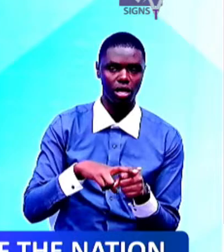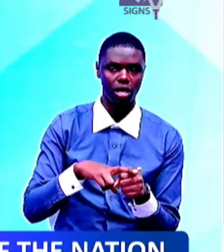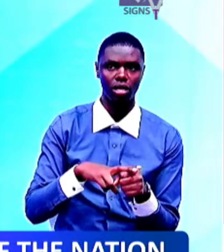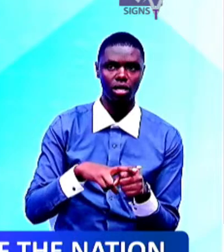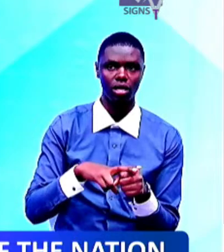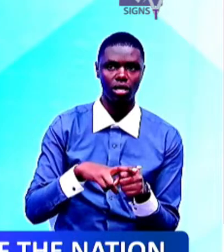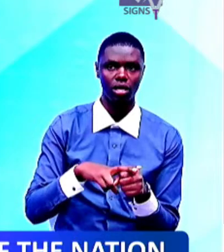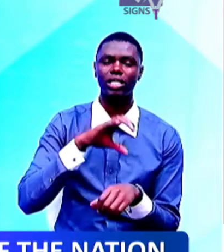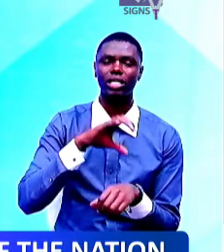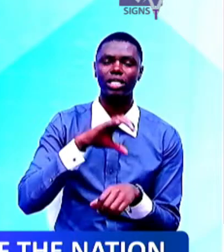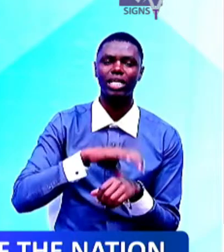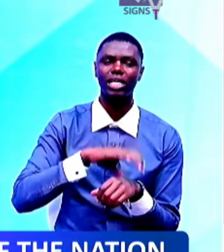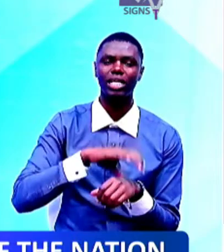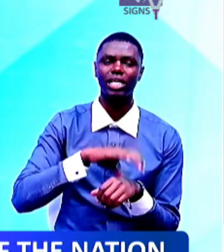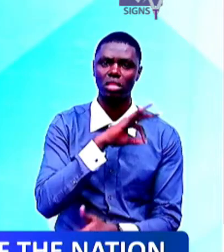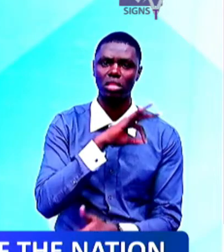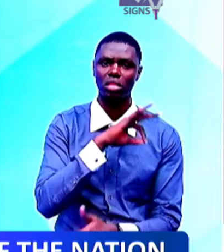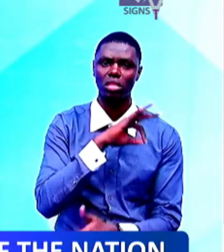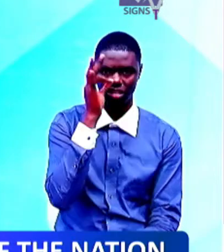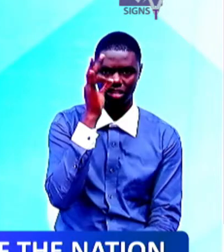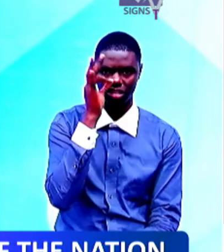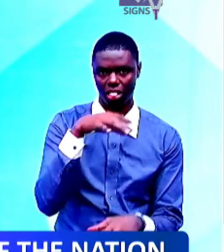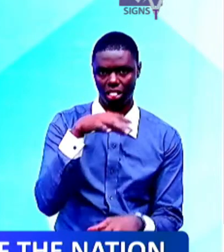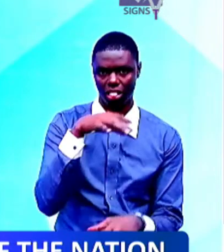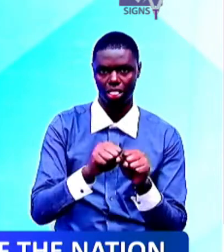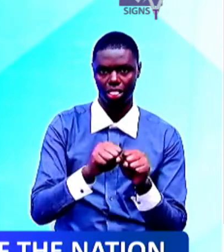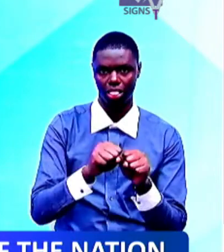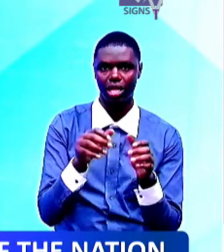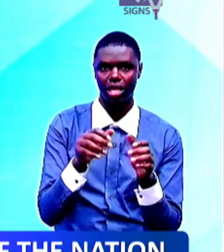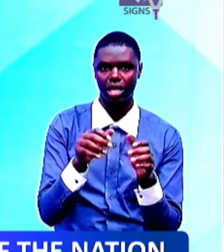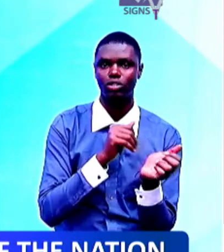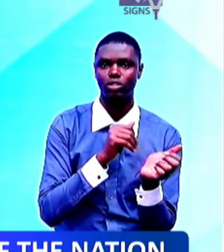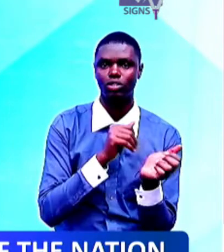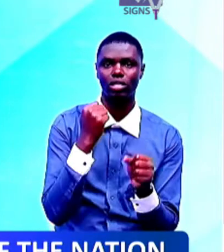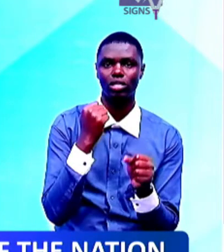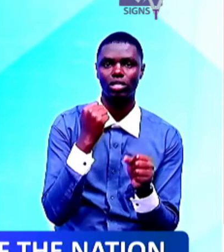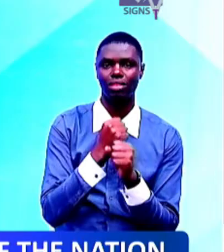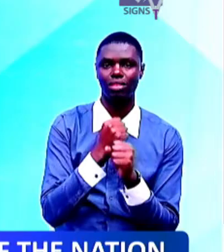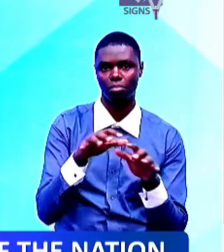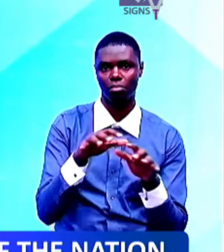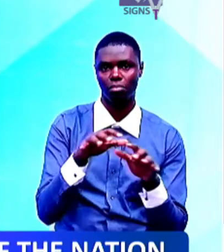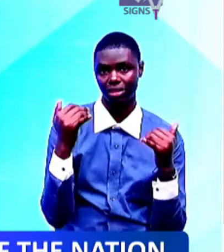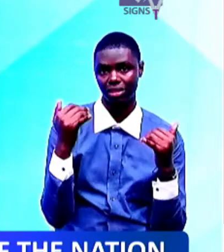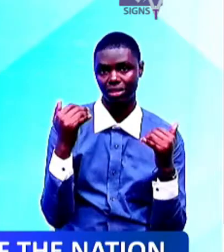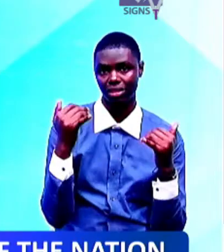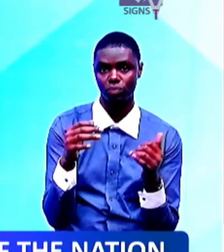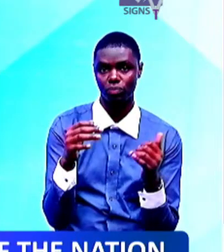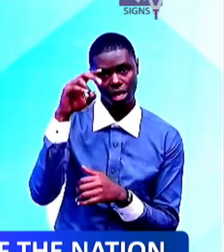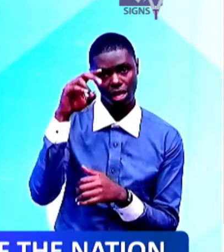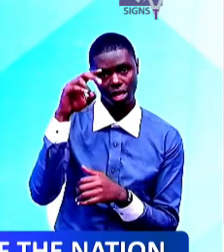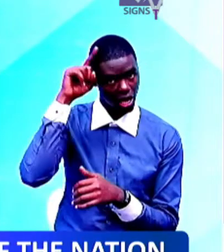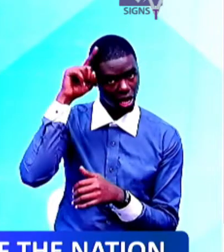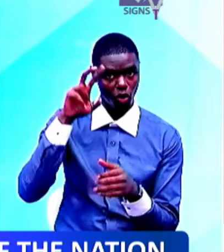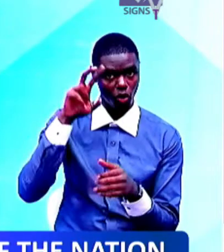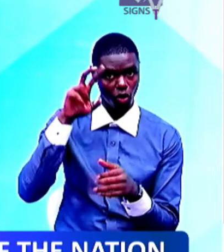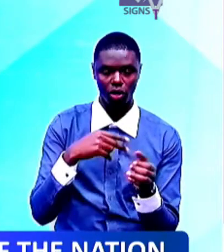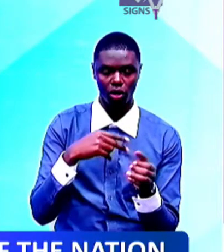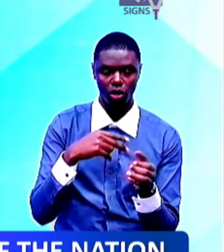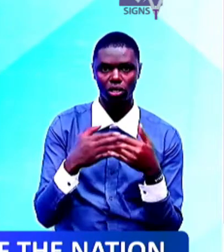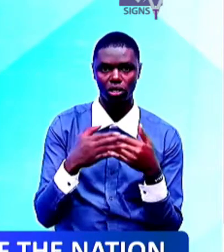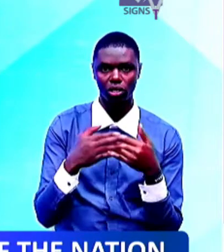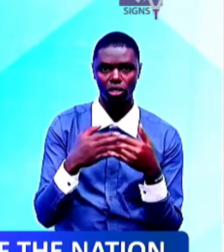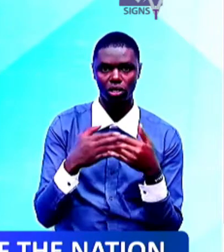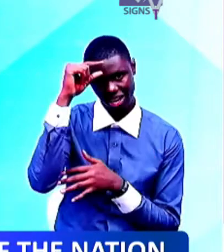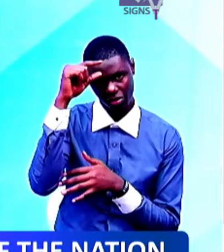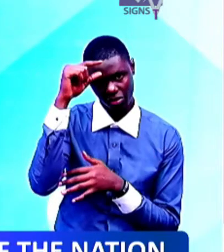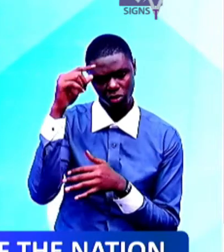the benefits. When Kibaki came to power, destroyed the labor market. That now, Coca-Cola or whichever government, or not government,